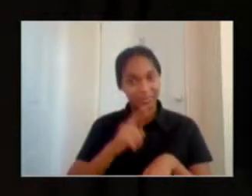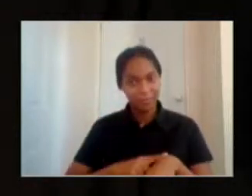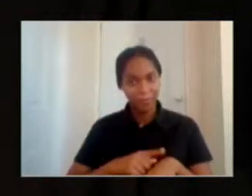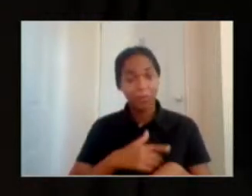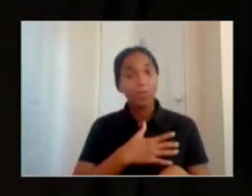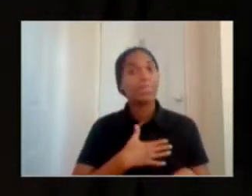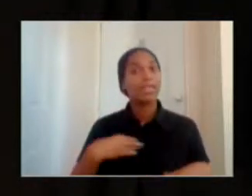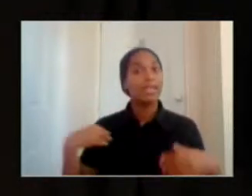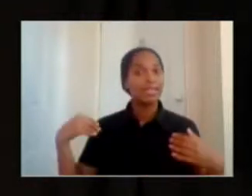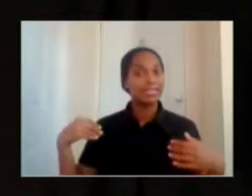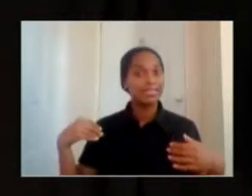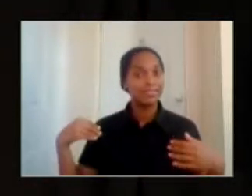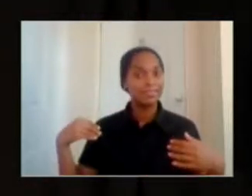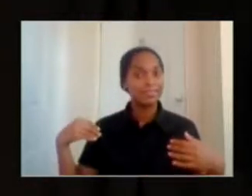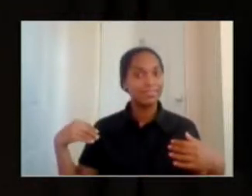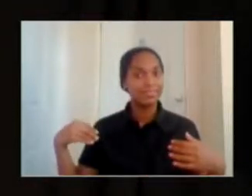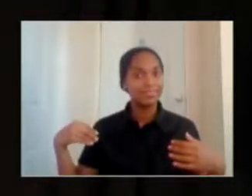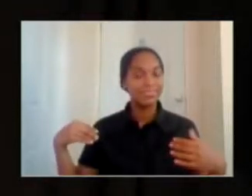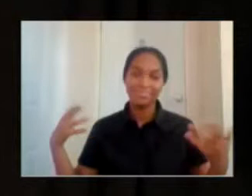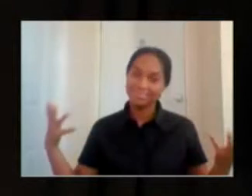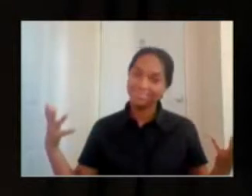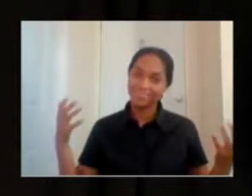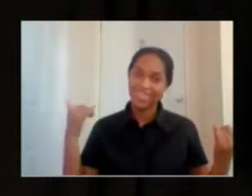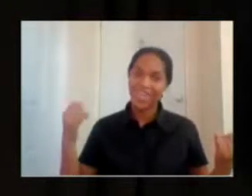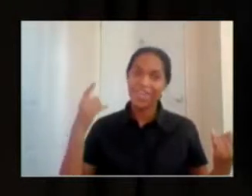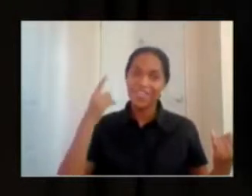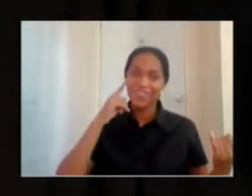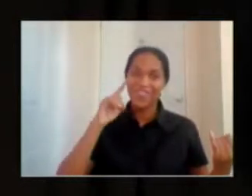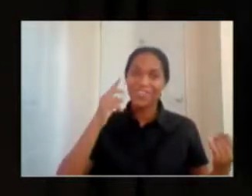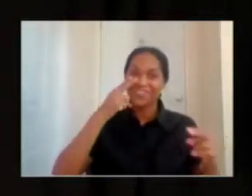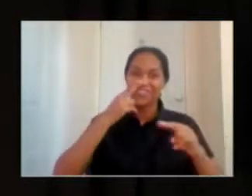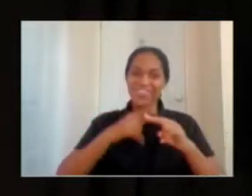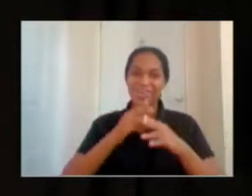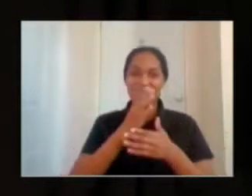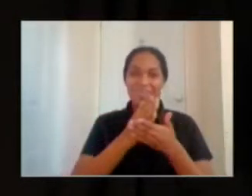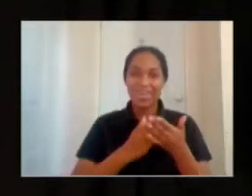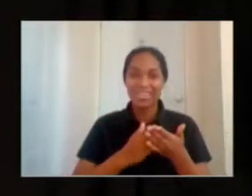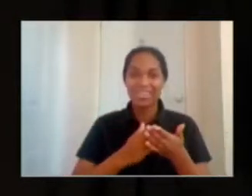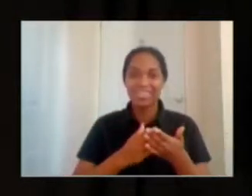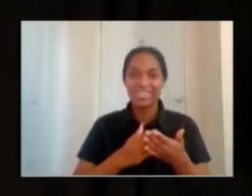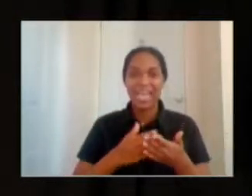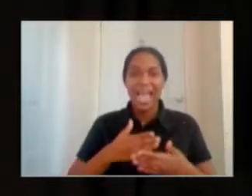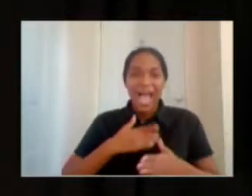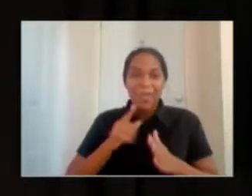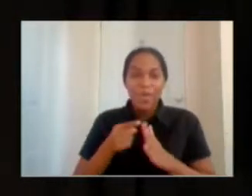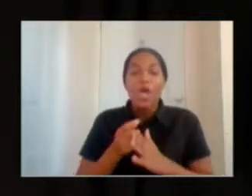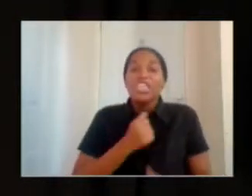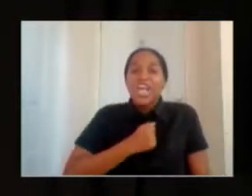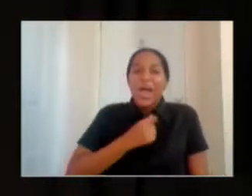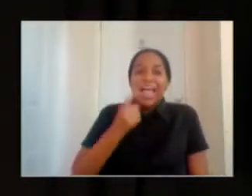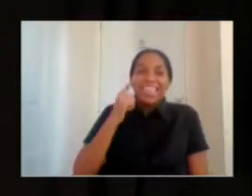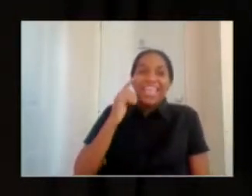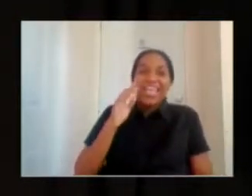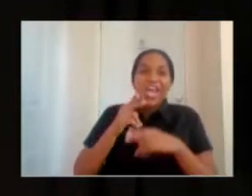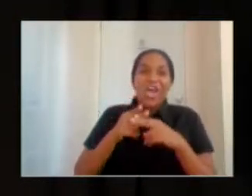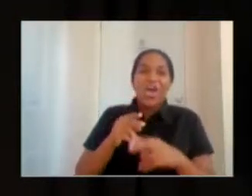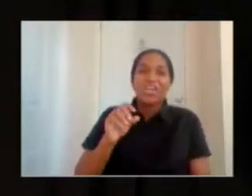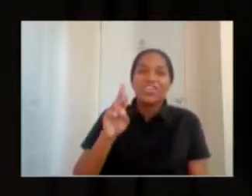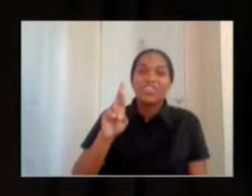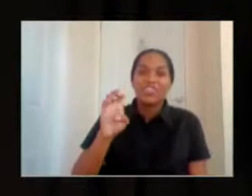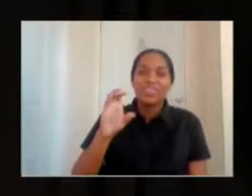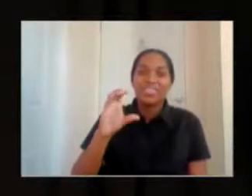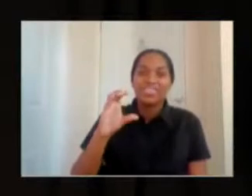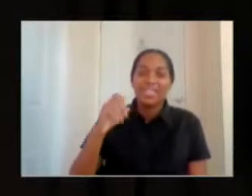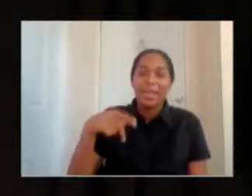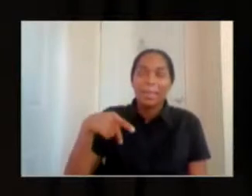And now for the bubbly part, happy hour. I'm sorry, I think we call it receptions here. I call it happy